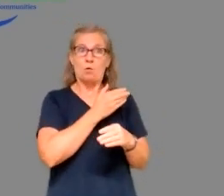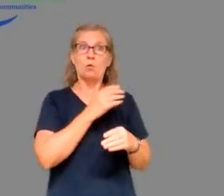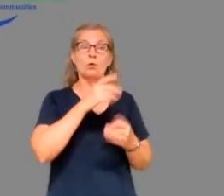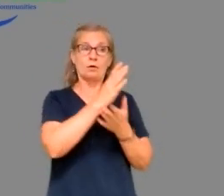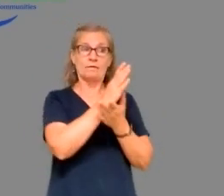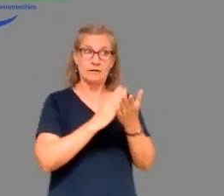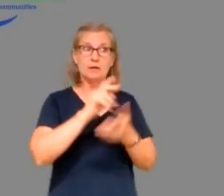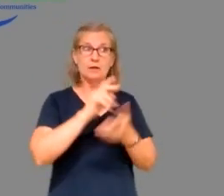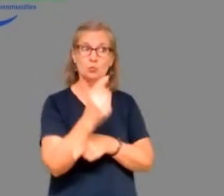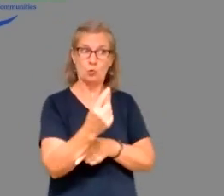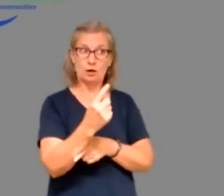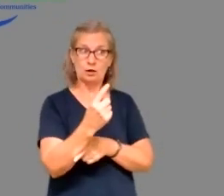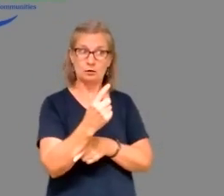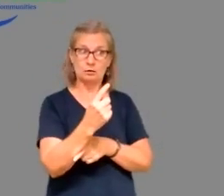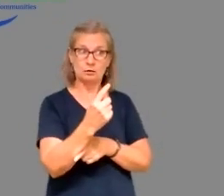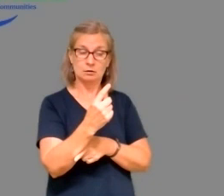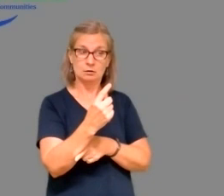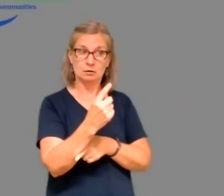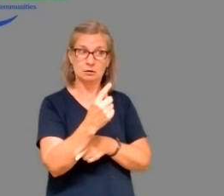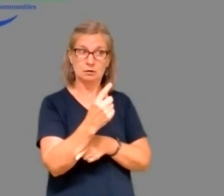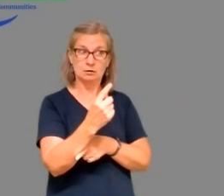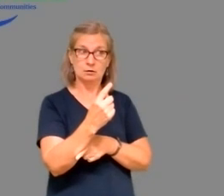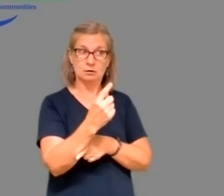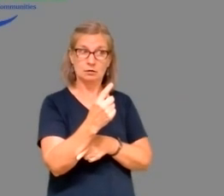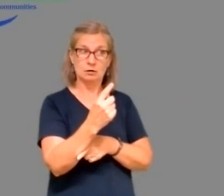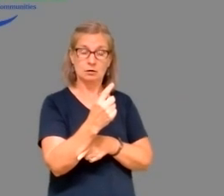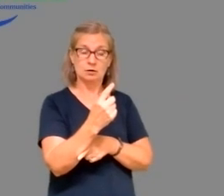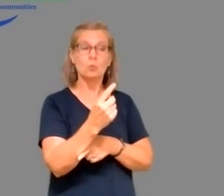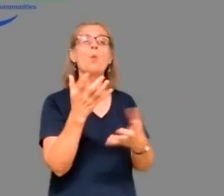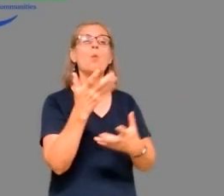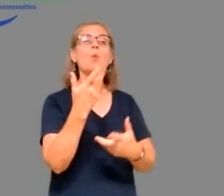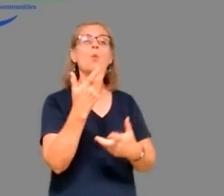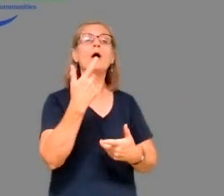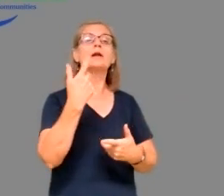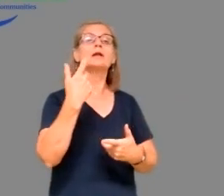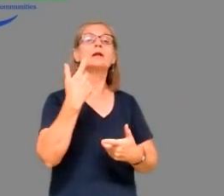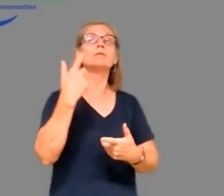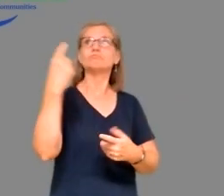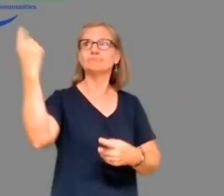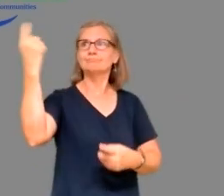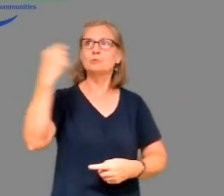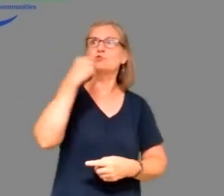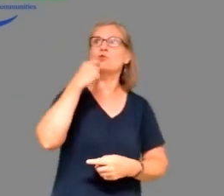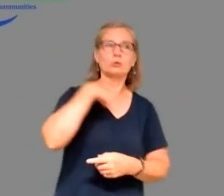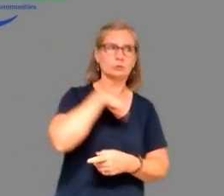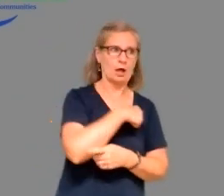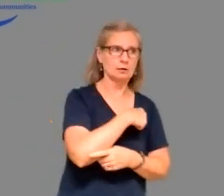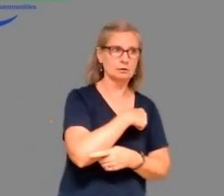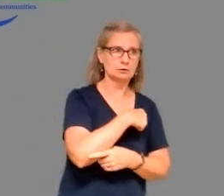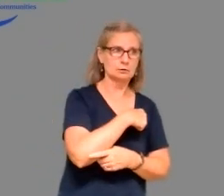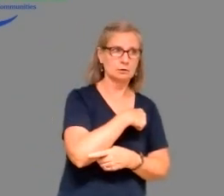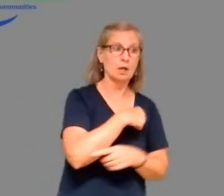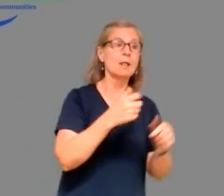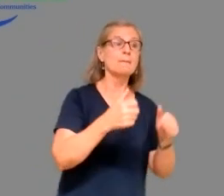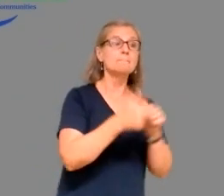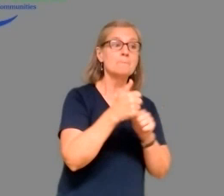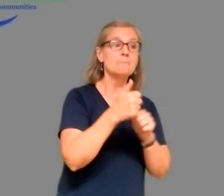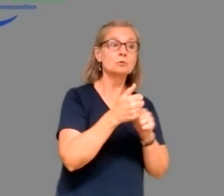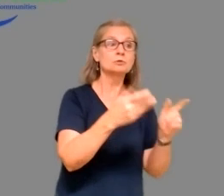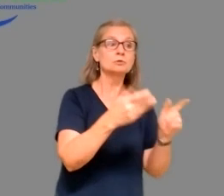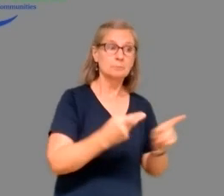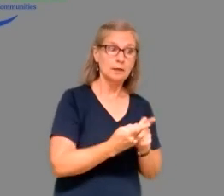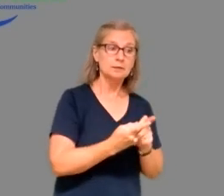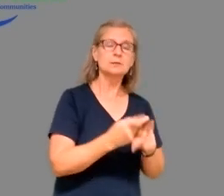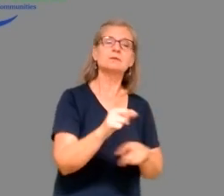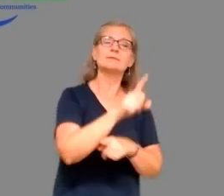were jumping into phase one, what we needed to be able to do is that most places were going to have to source their own, with the exception of certain